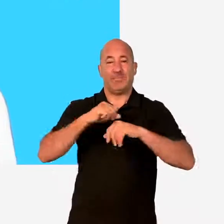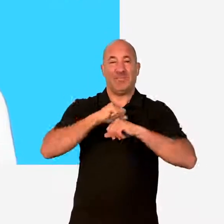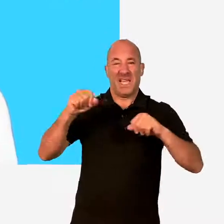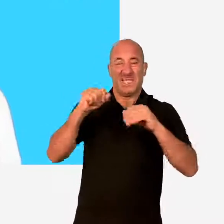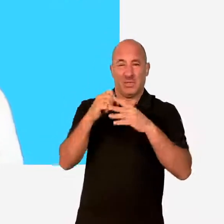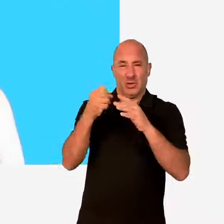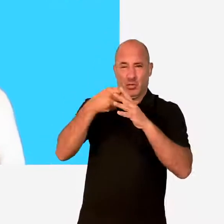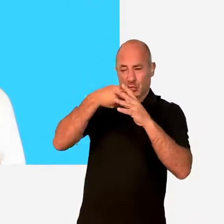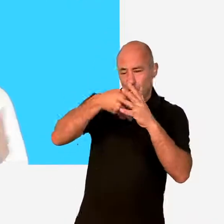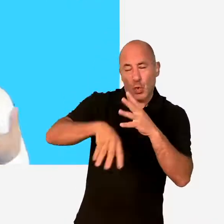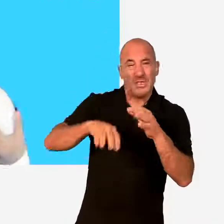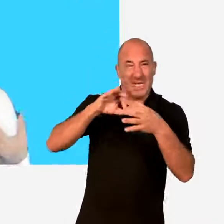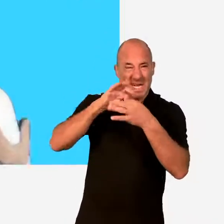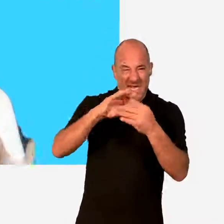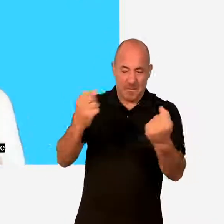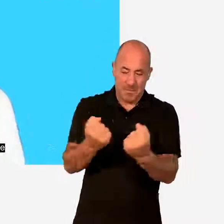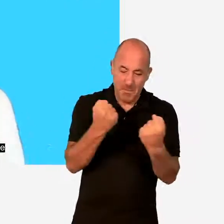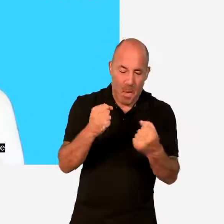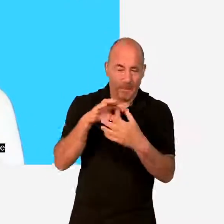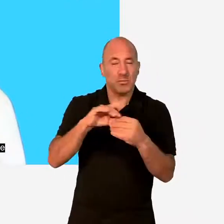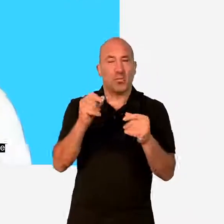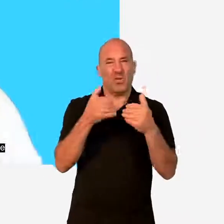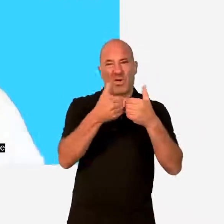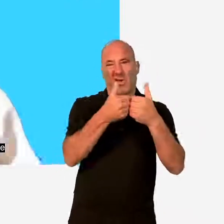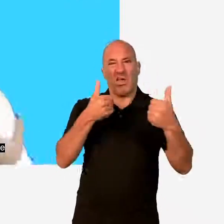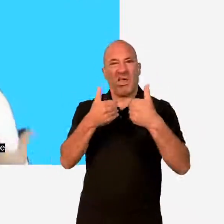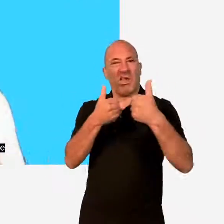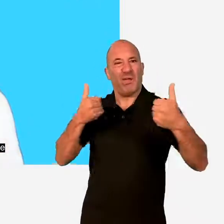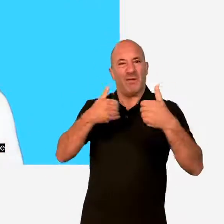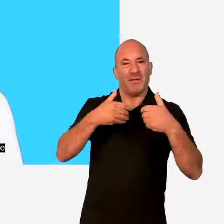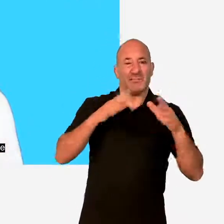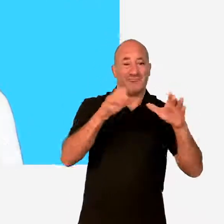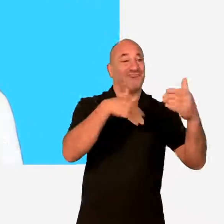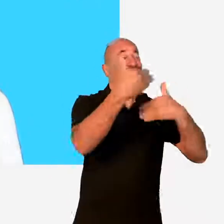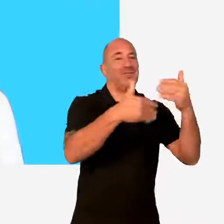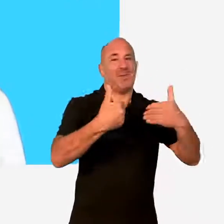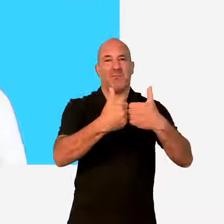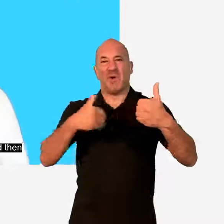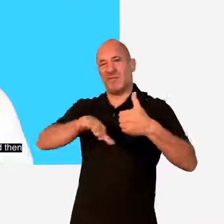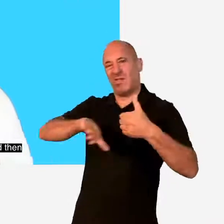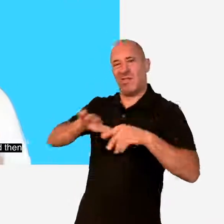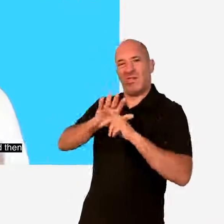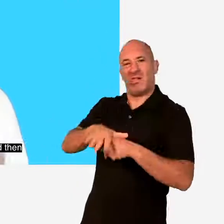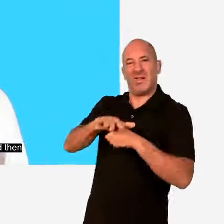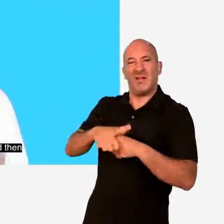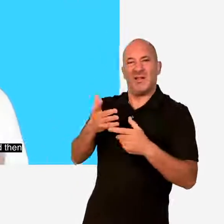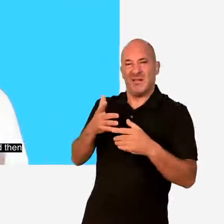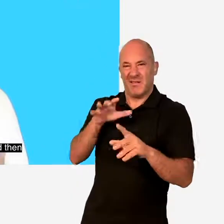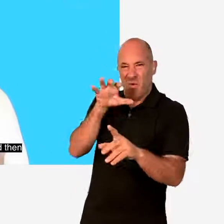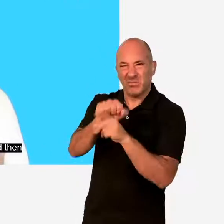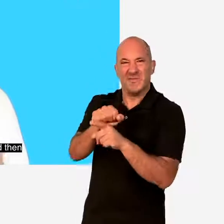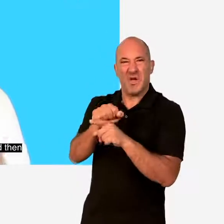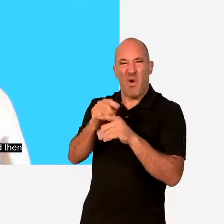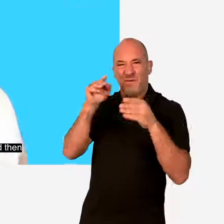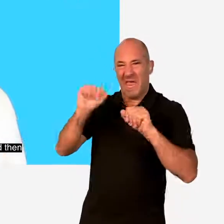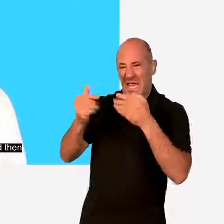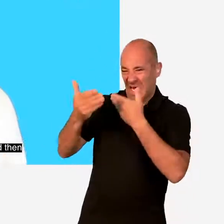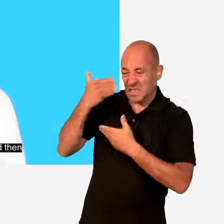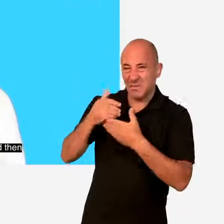antagonized because they're of color and they're existing in a space that has its roots in